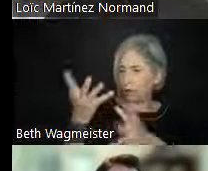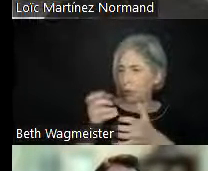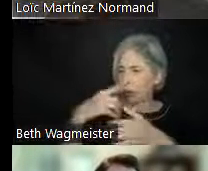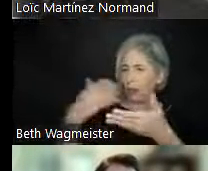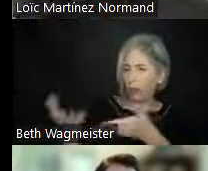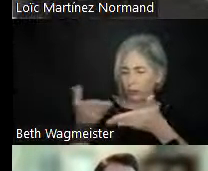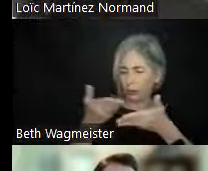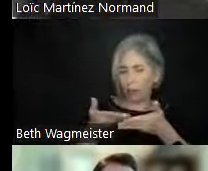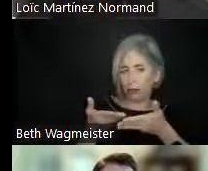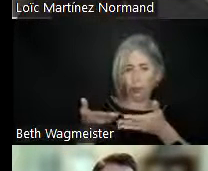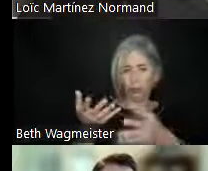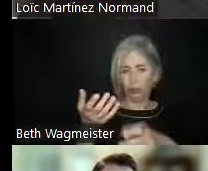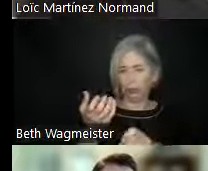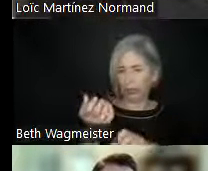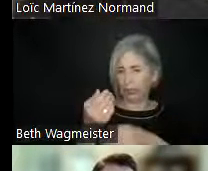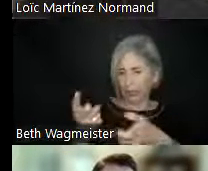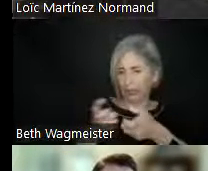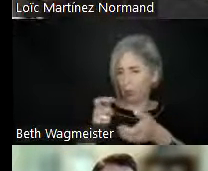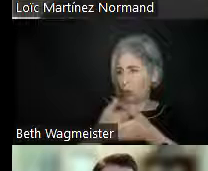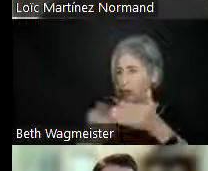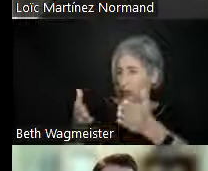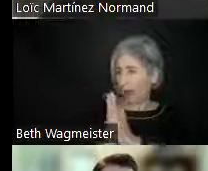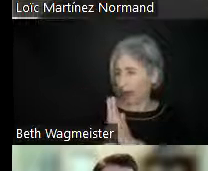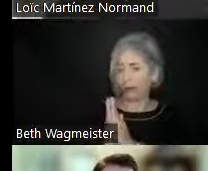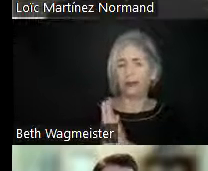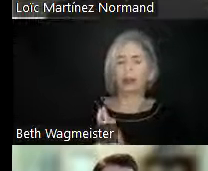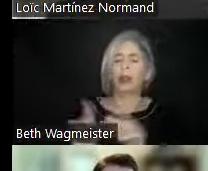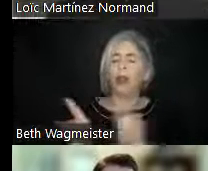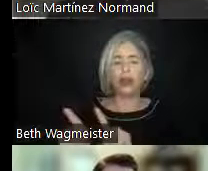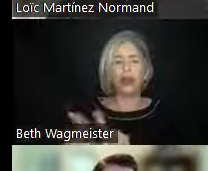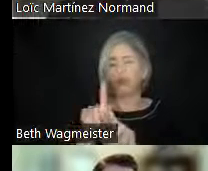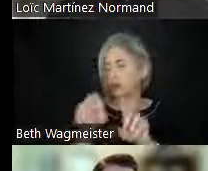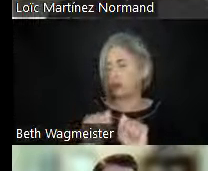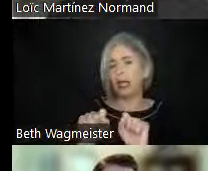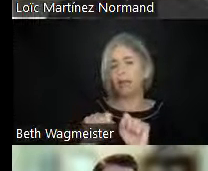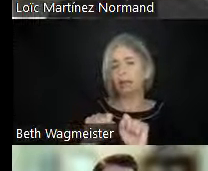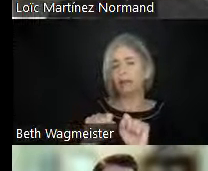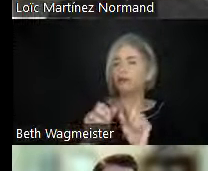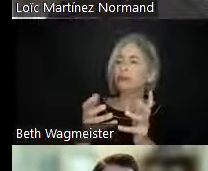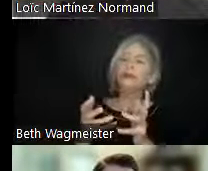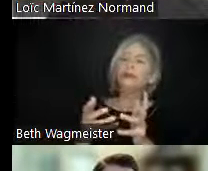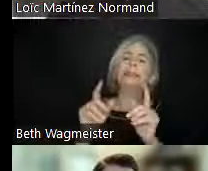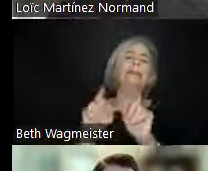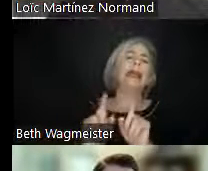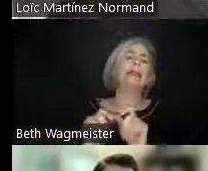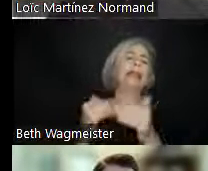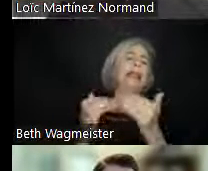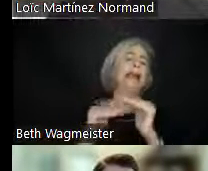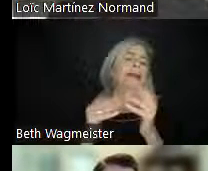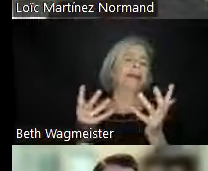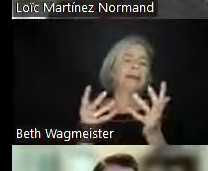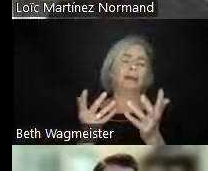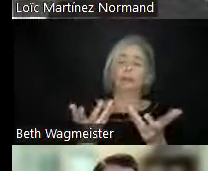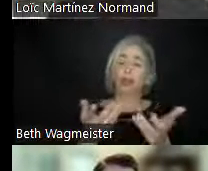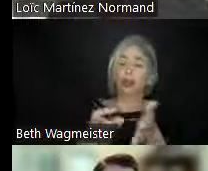deliver what you're actually asking for. And also, again, you can push the limits and really foster innovation by